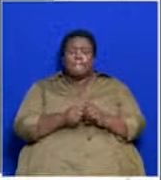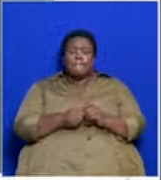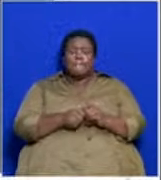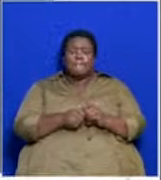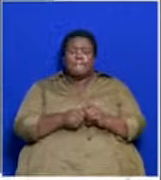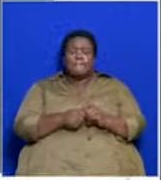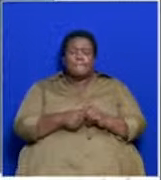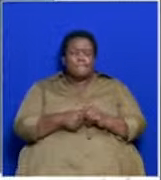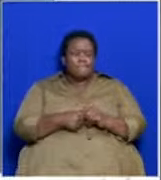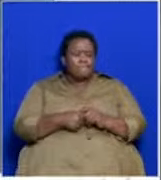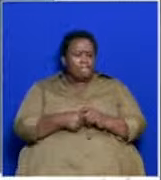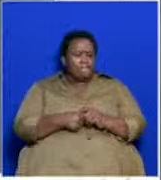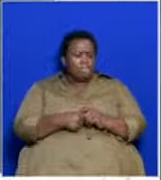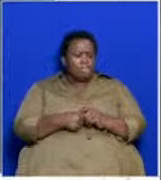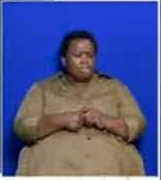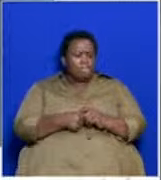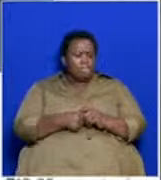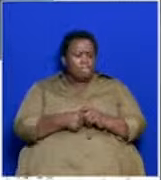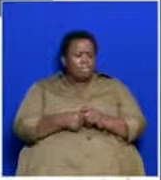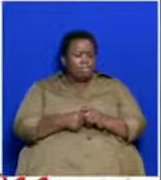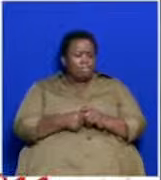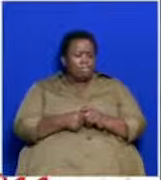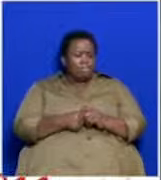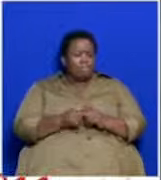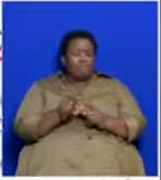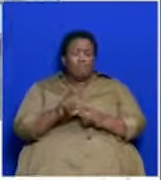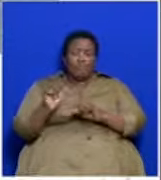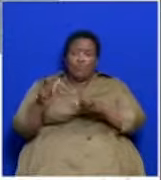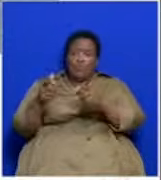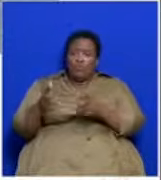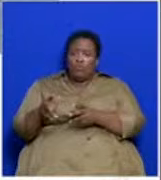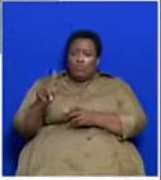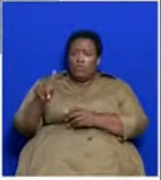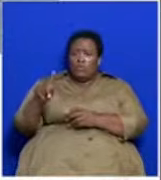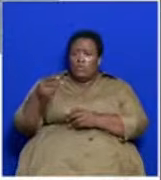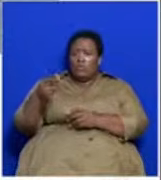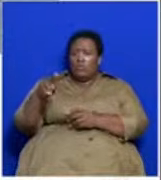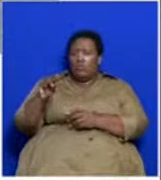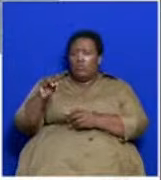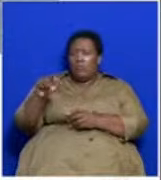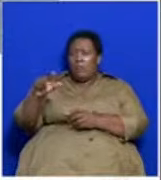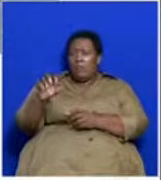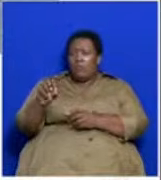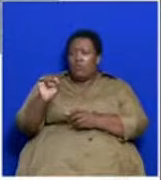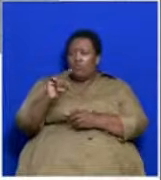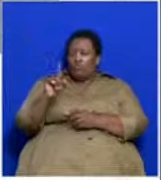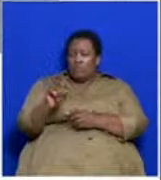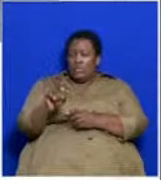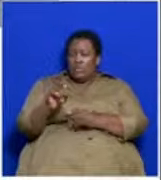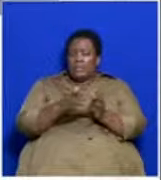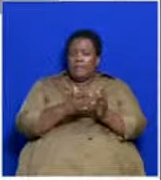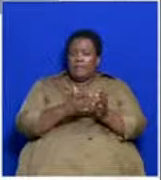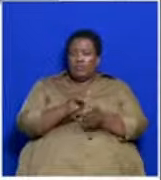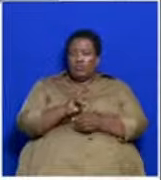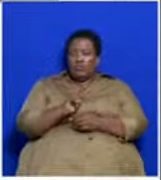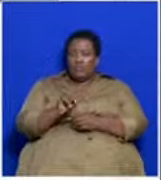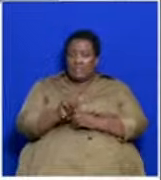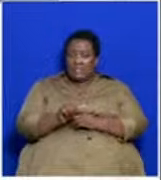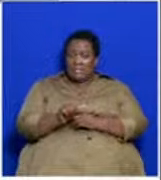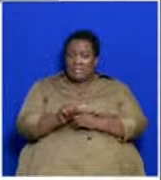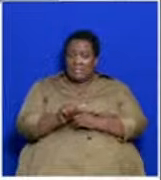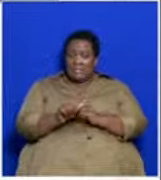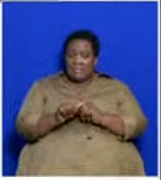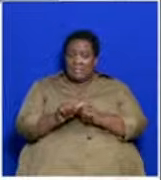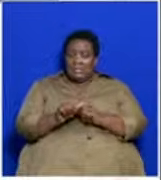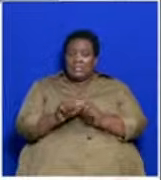to Commissioner Kumalo's question. Commissioner Kumalo, at page 226 is the report